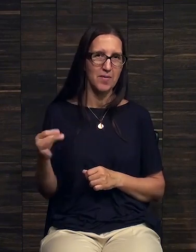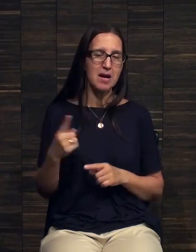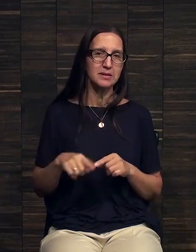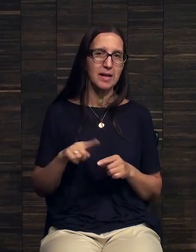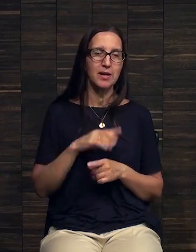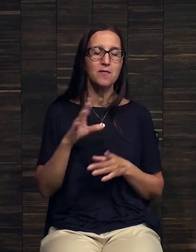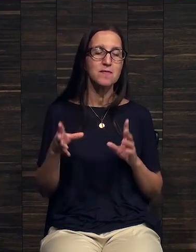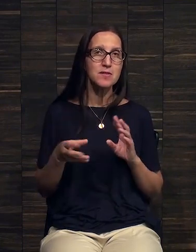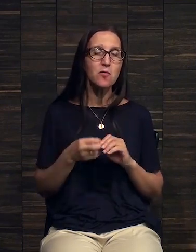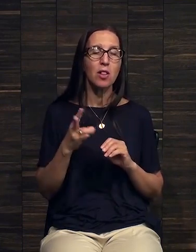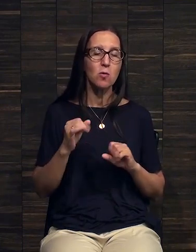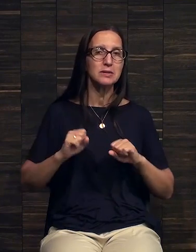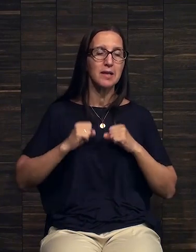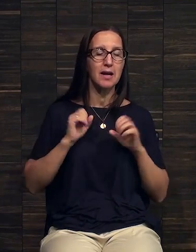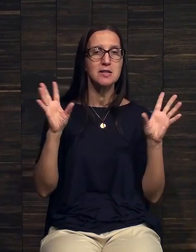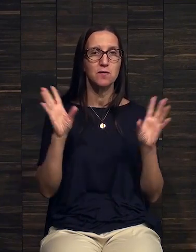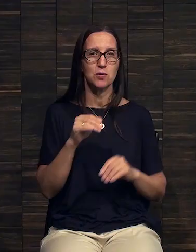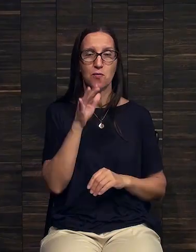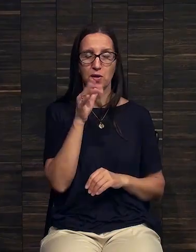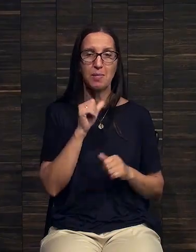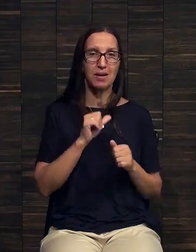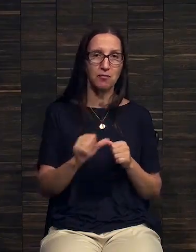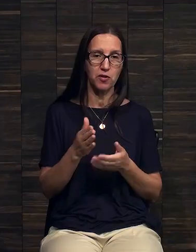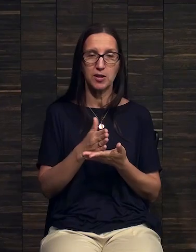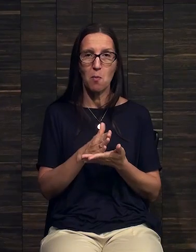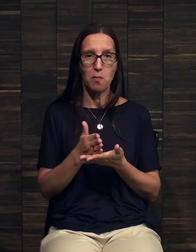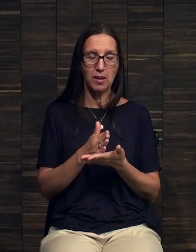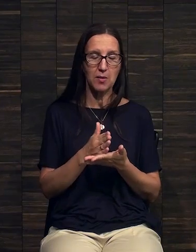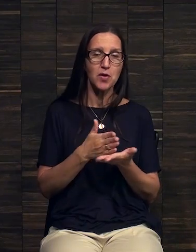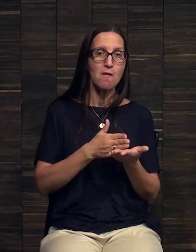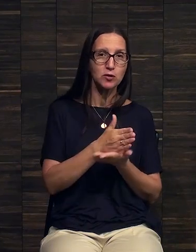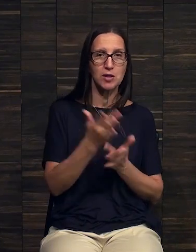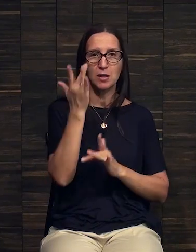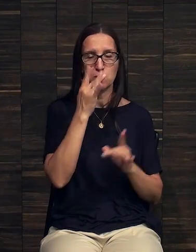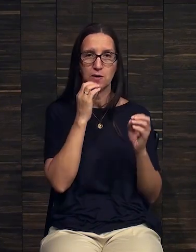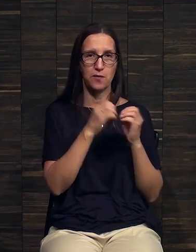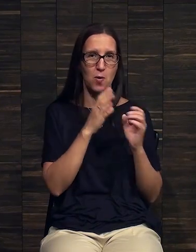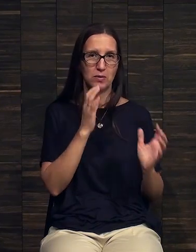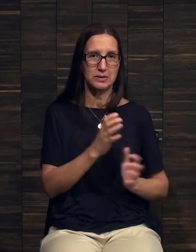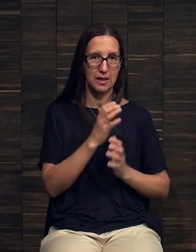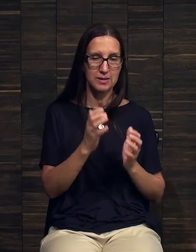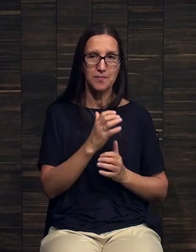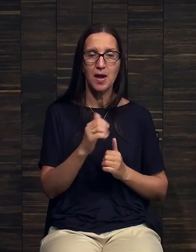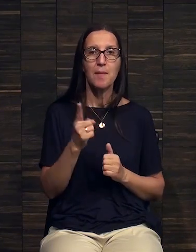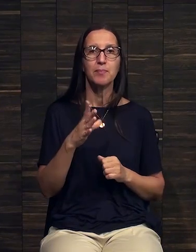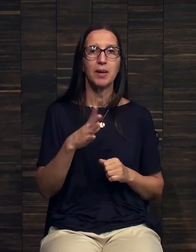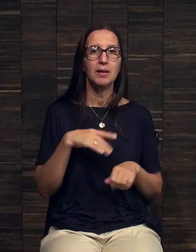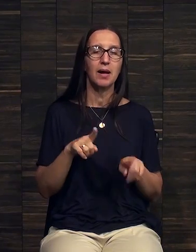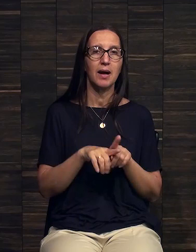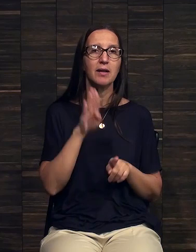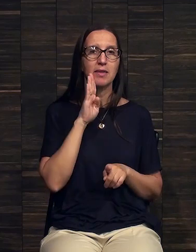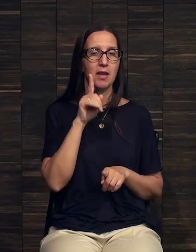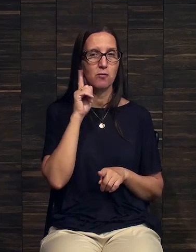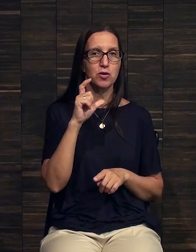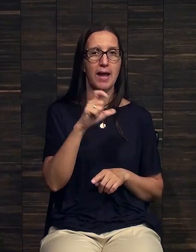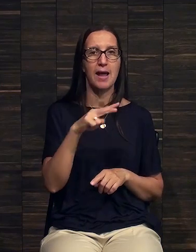a verge of erotics and pornography, but they tried to stay within